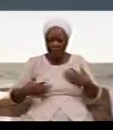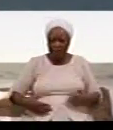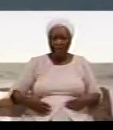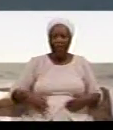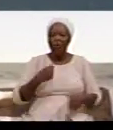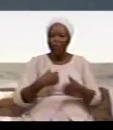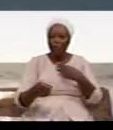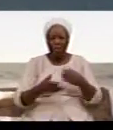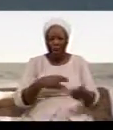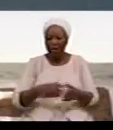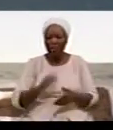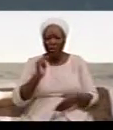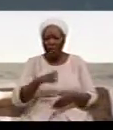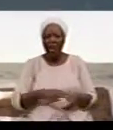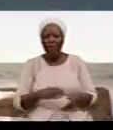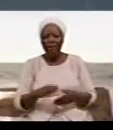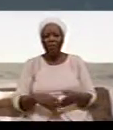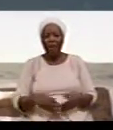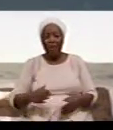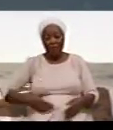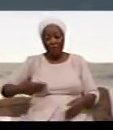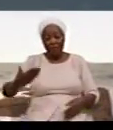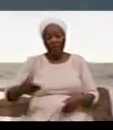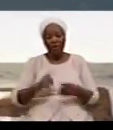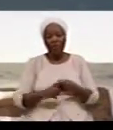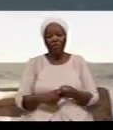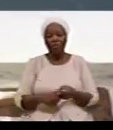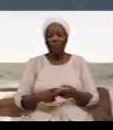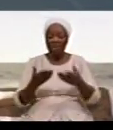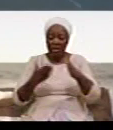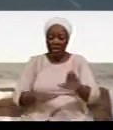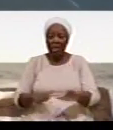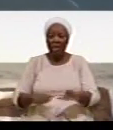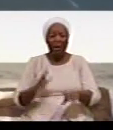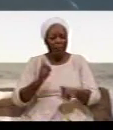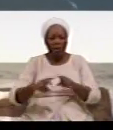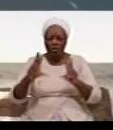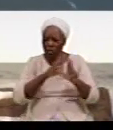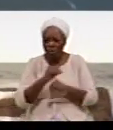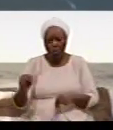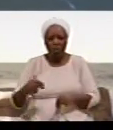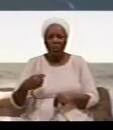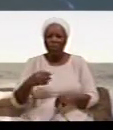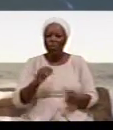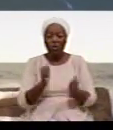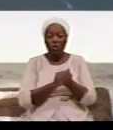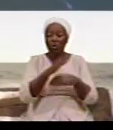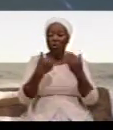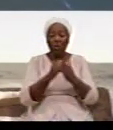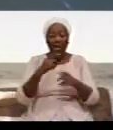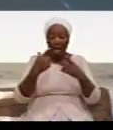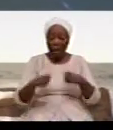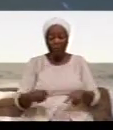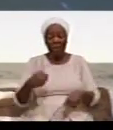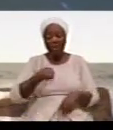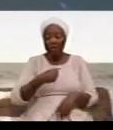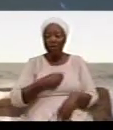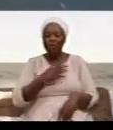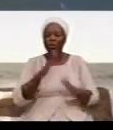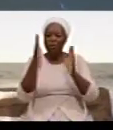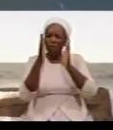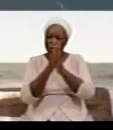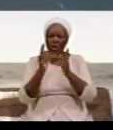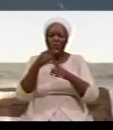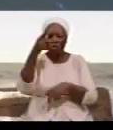die than to live. All the same, I would seek unto God. Unto God will I commit